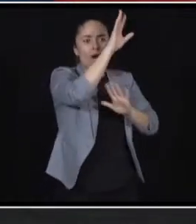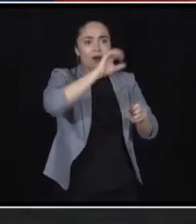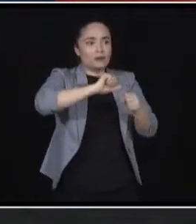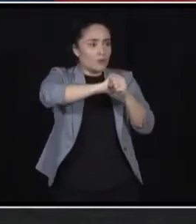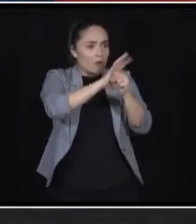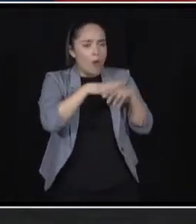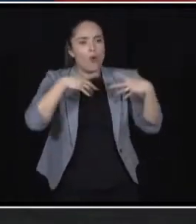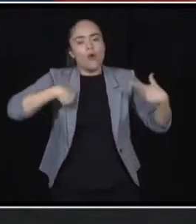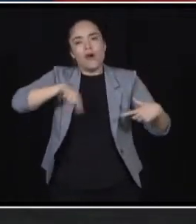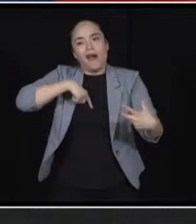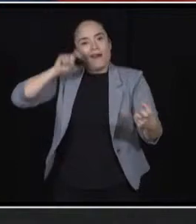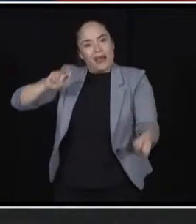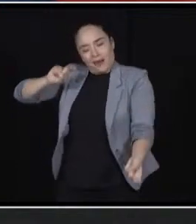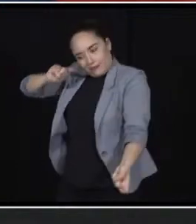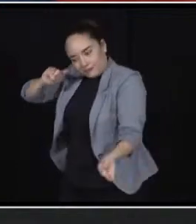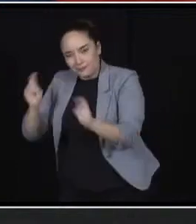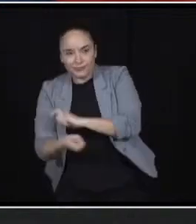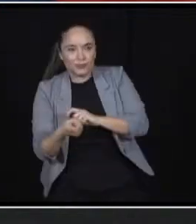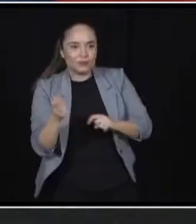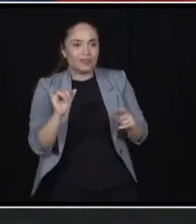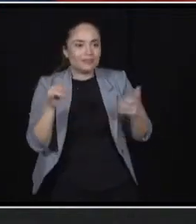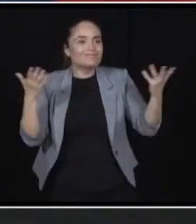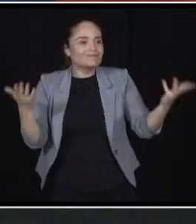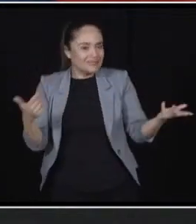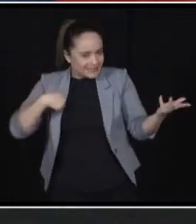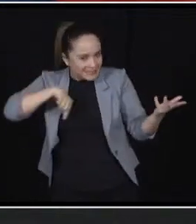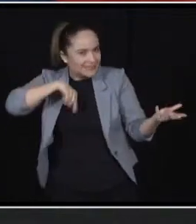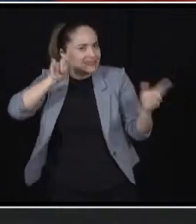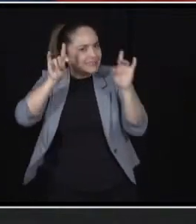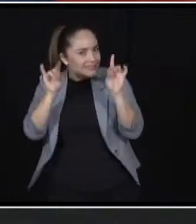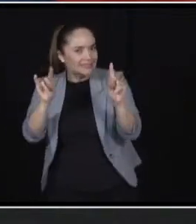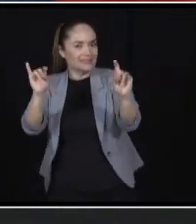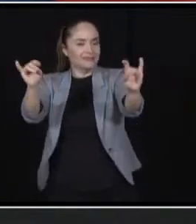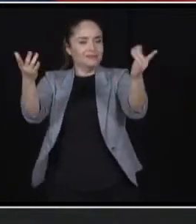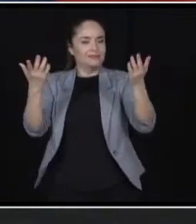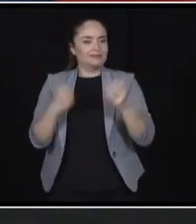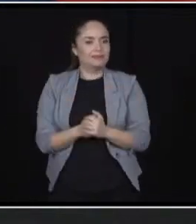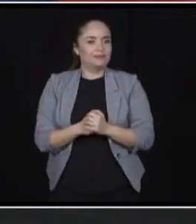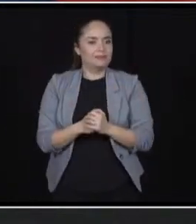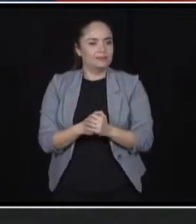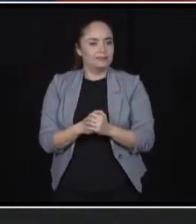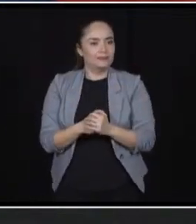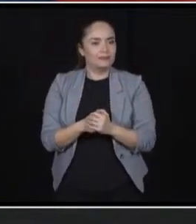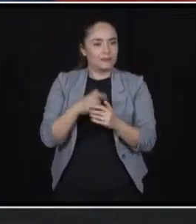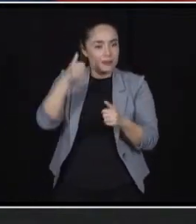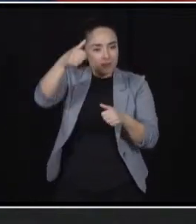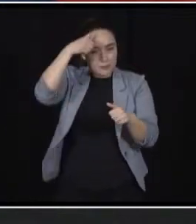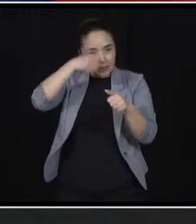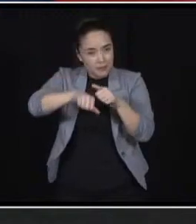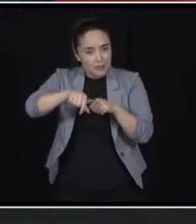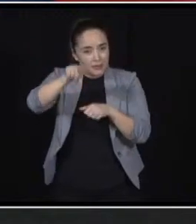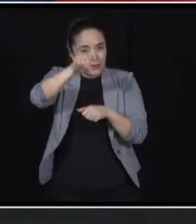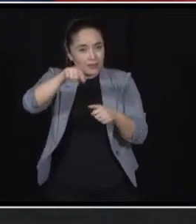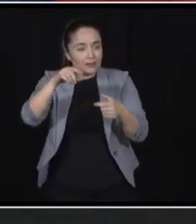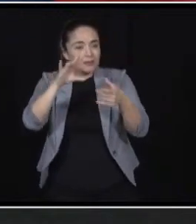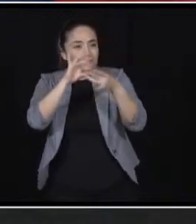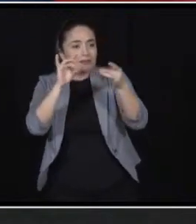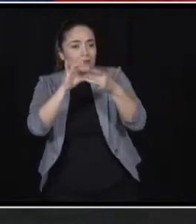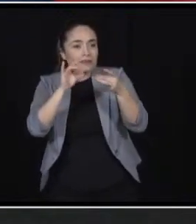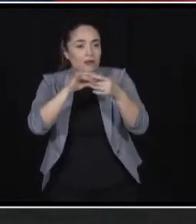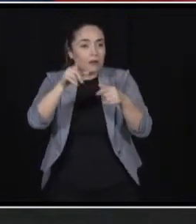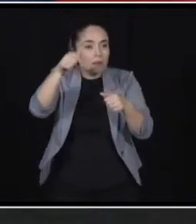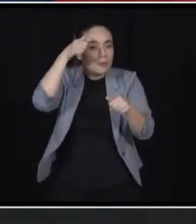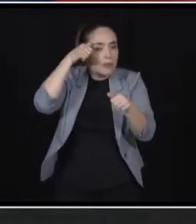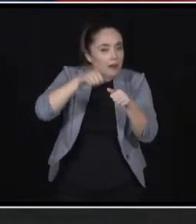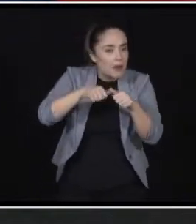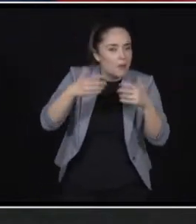did. So and keep in mind too, in saying what you were just saying, don't forget the vast